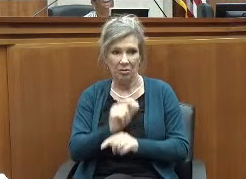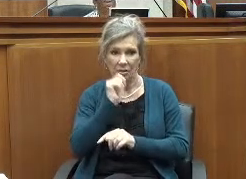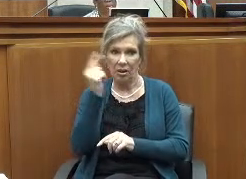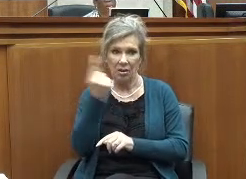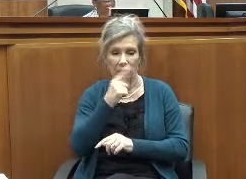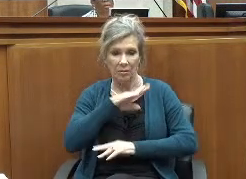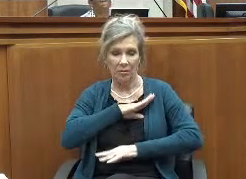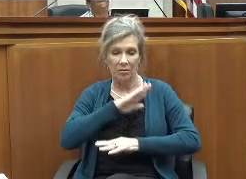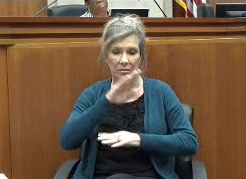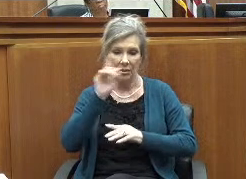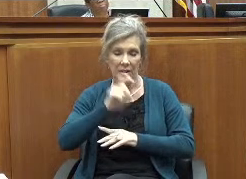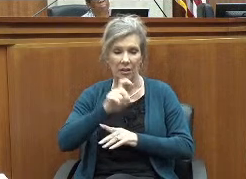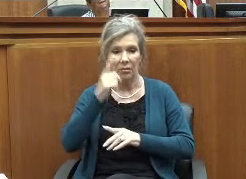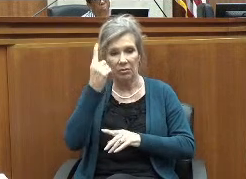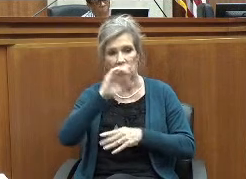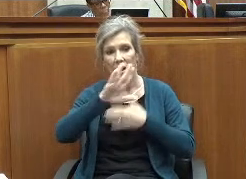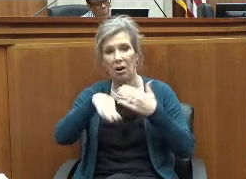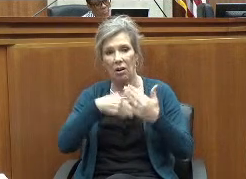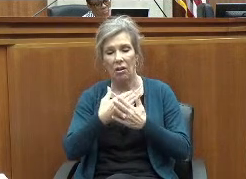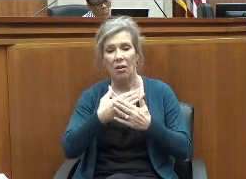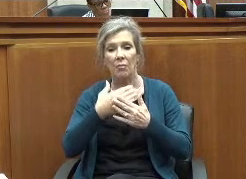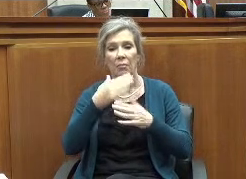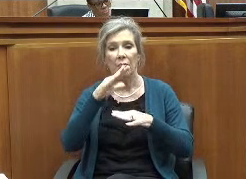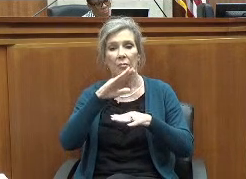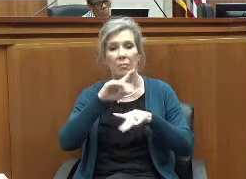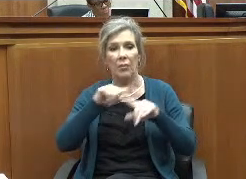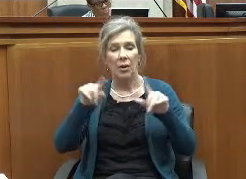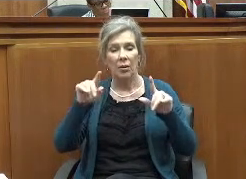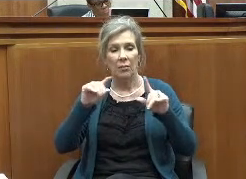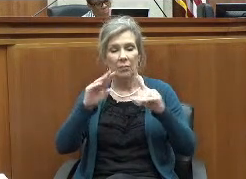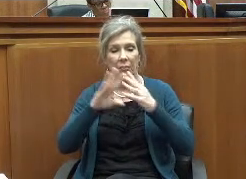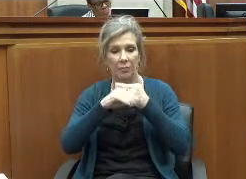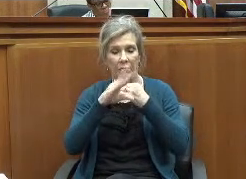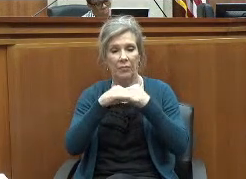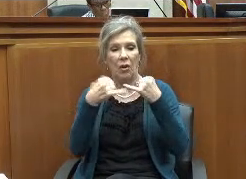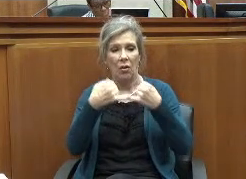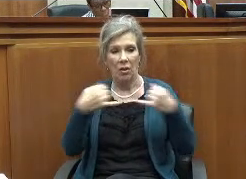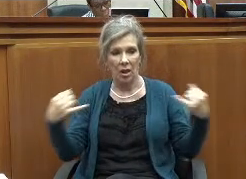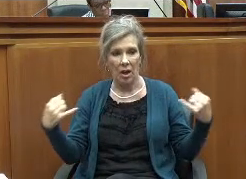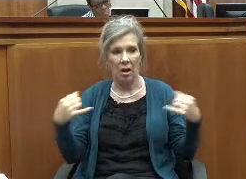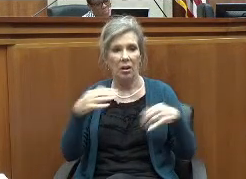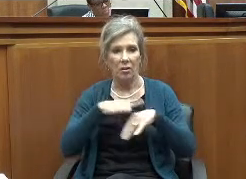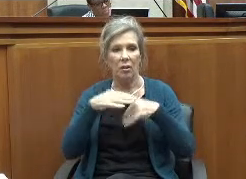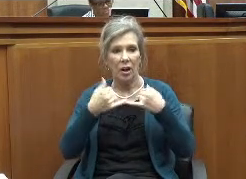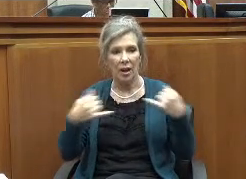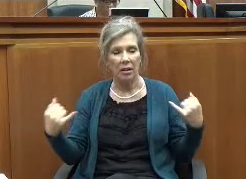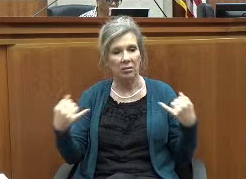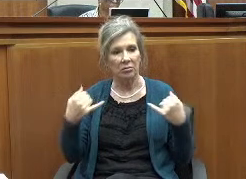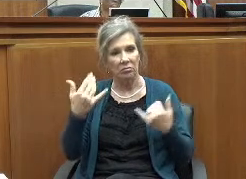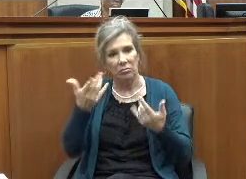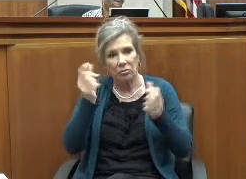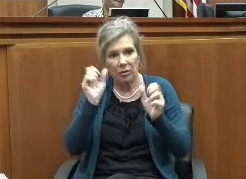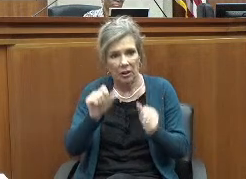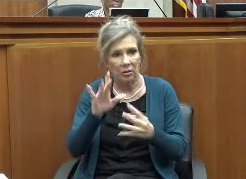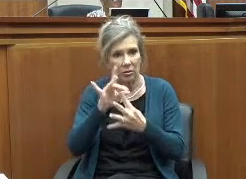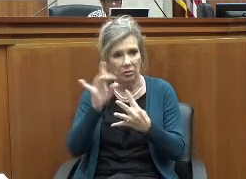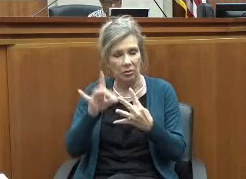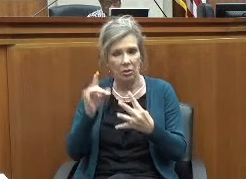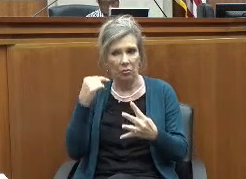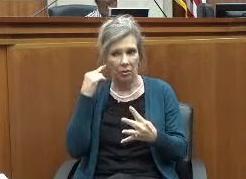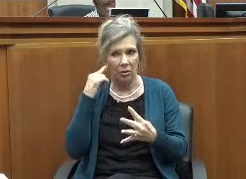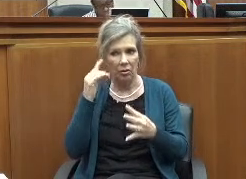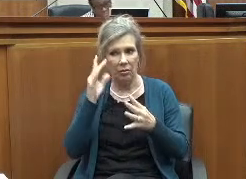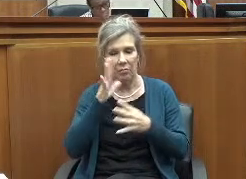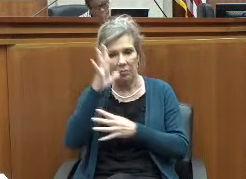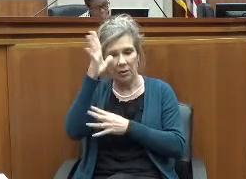student, online is a viable alternative. We have heard from parents about their desire for more school choice. We